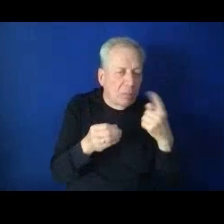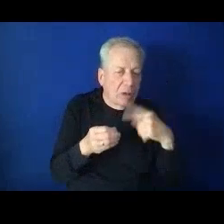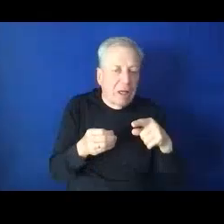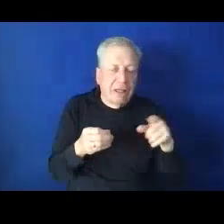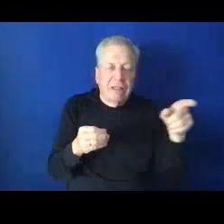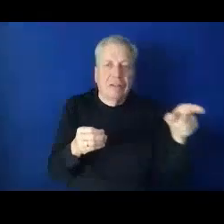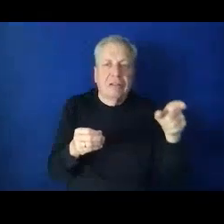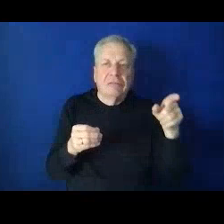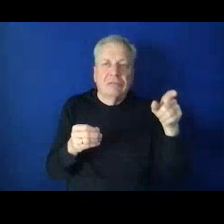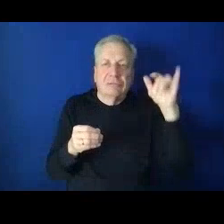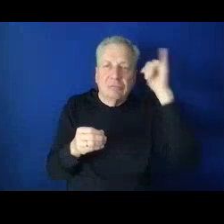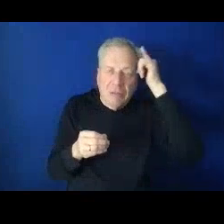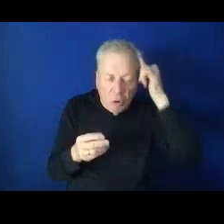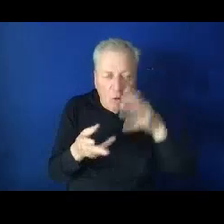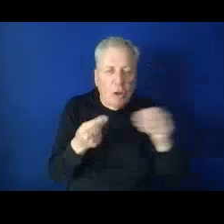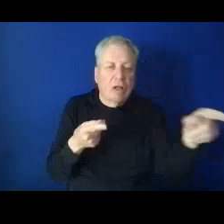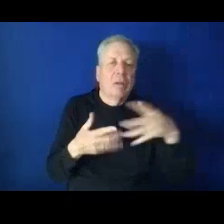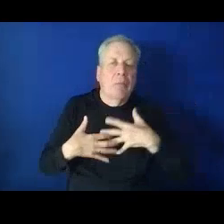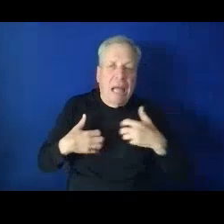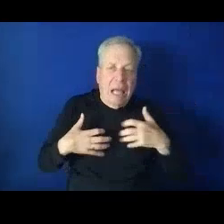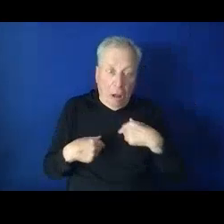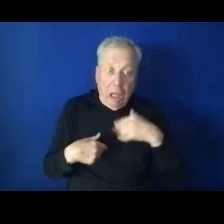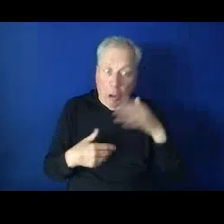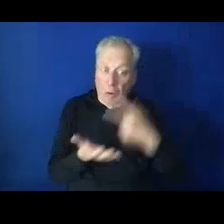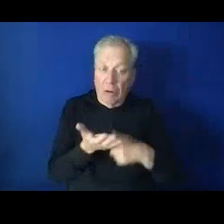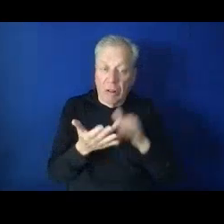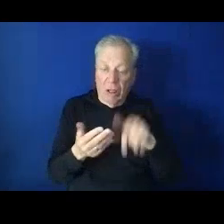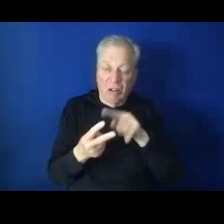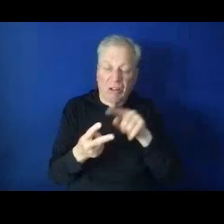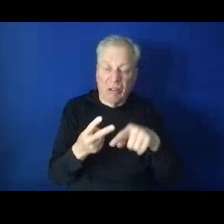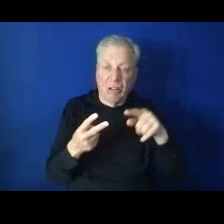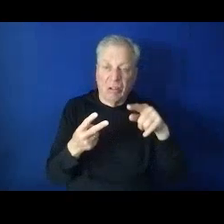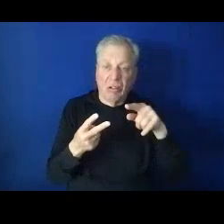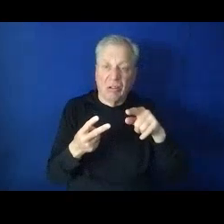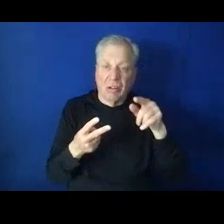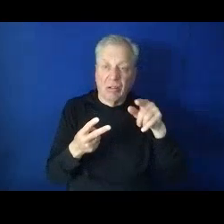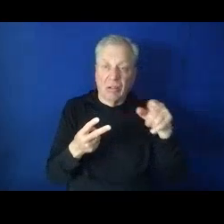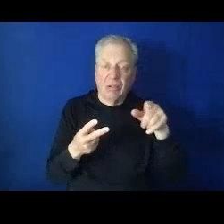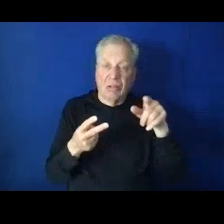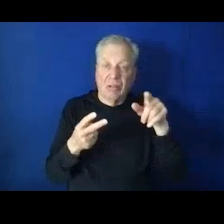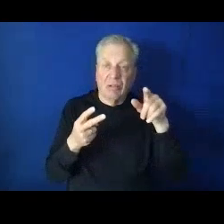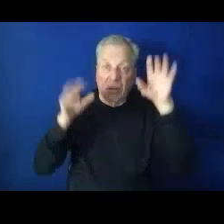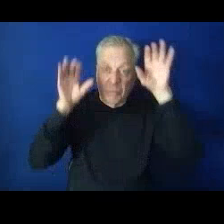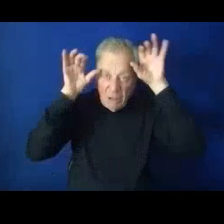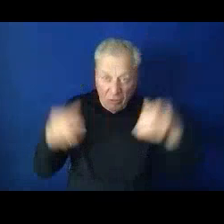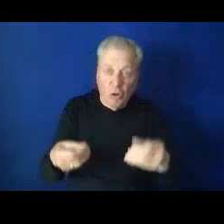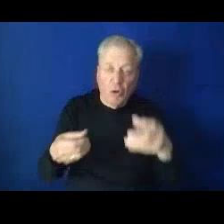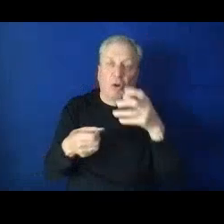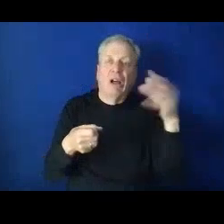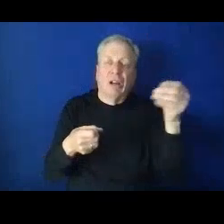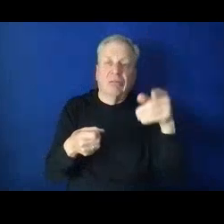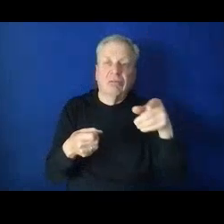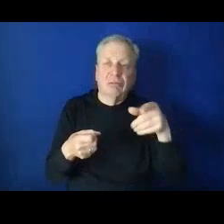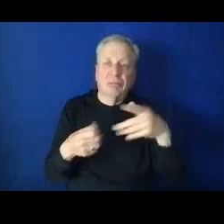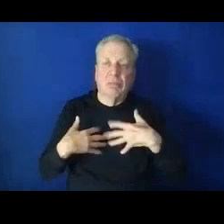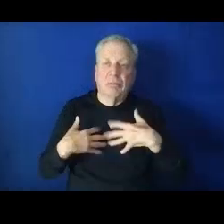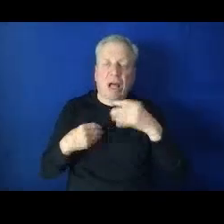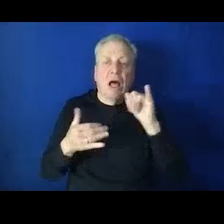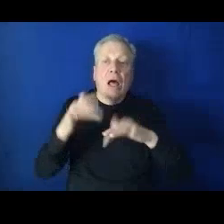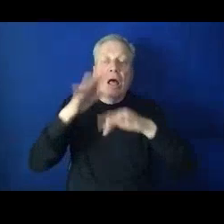I'm going to cover those also. What I'm going to focus on primarily, though, is kind of the 30,000 foot